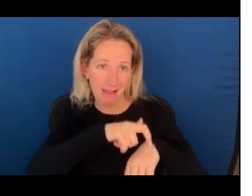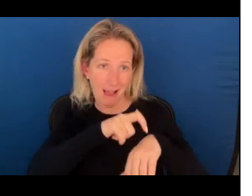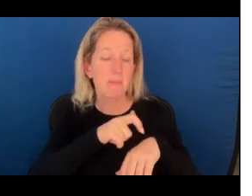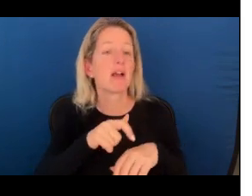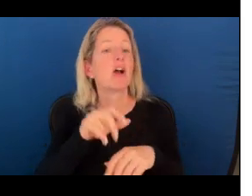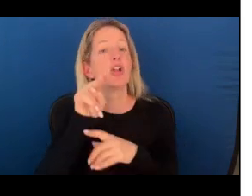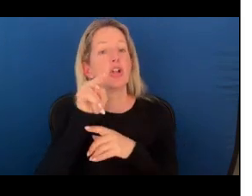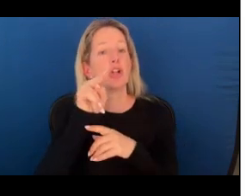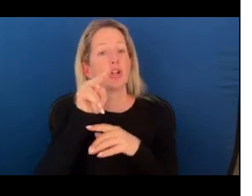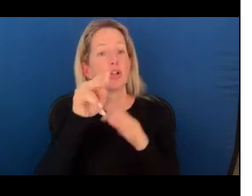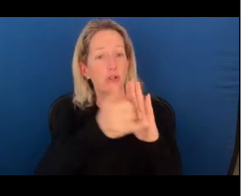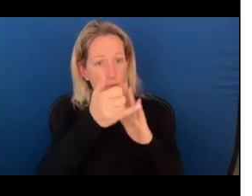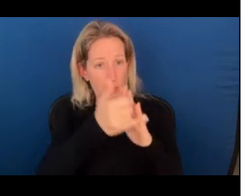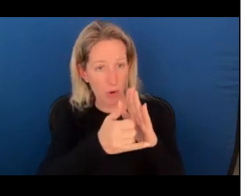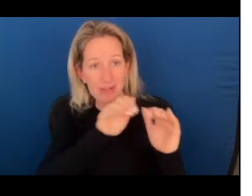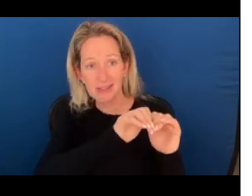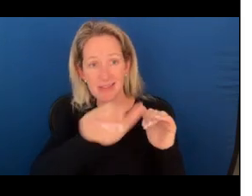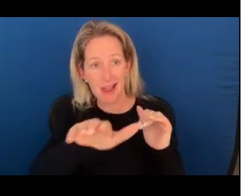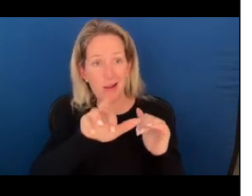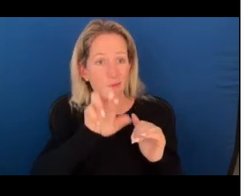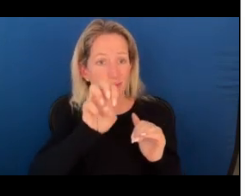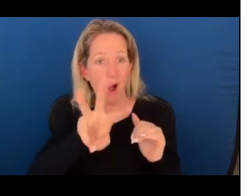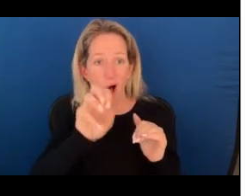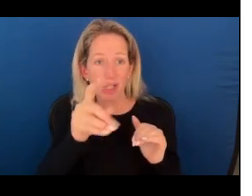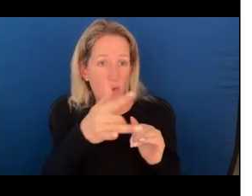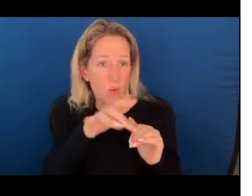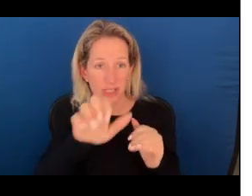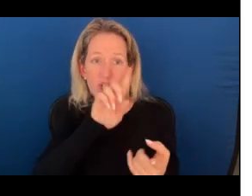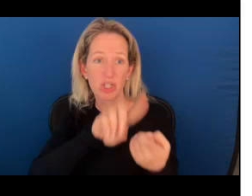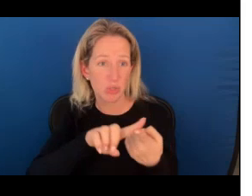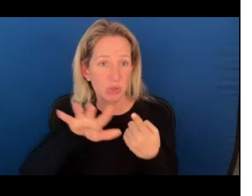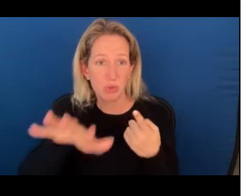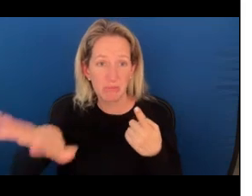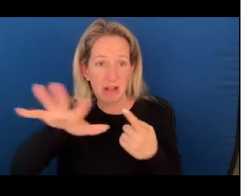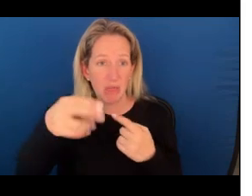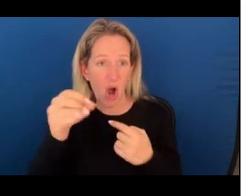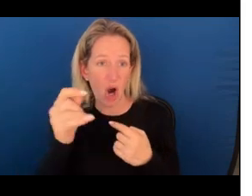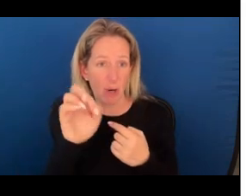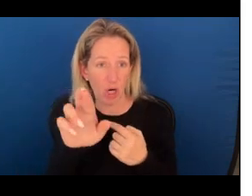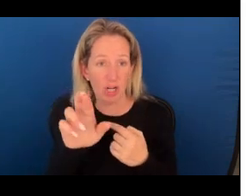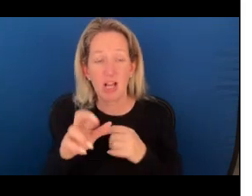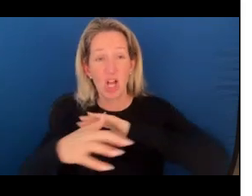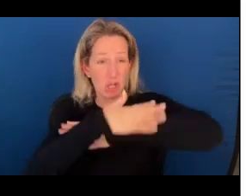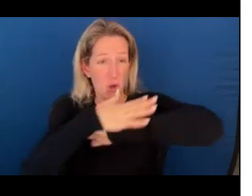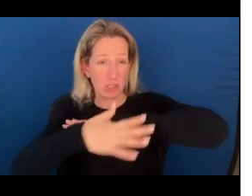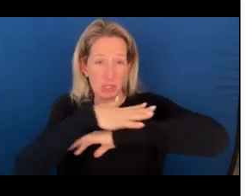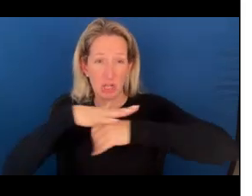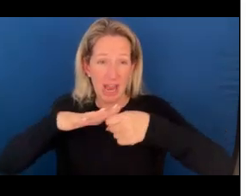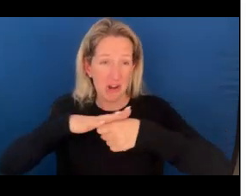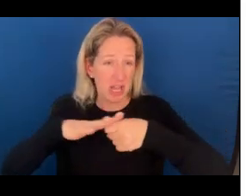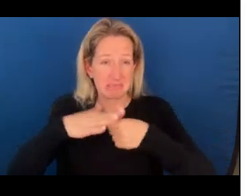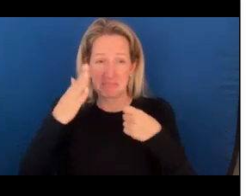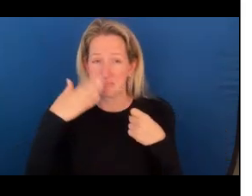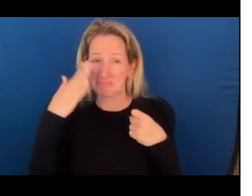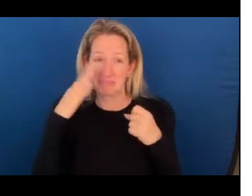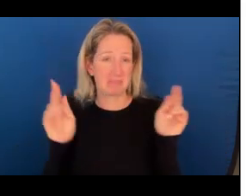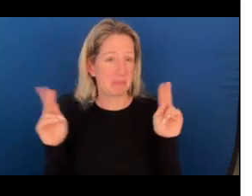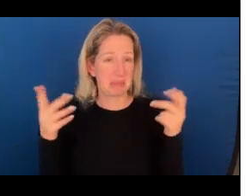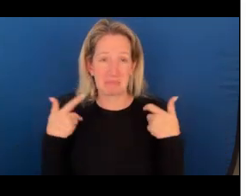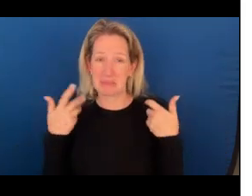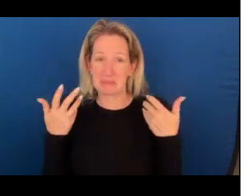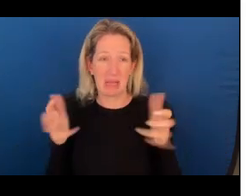harbor. So the coastal areas were undesirable because they were stinky. So a lot of housing